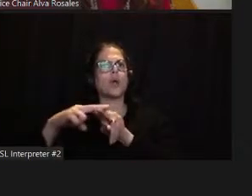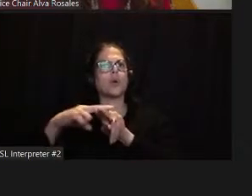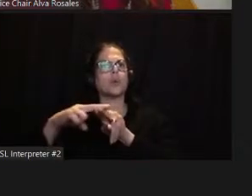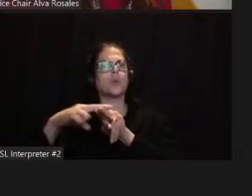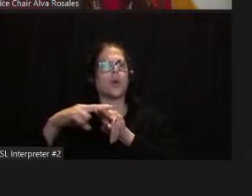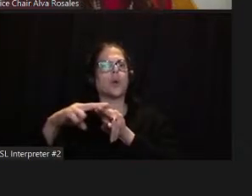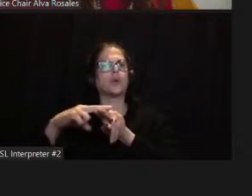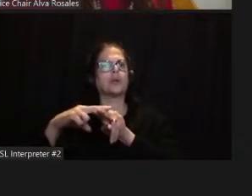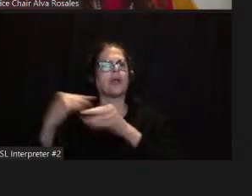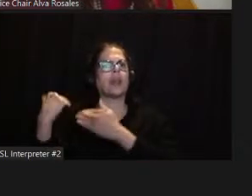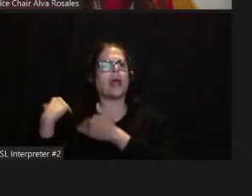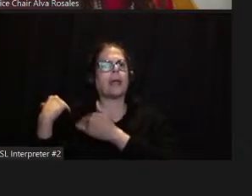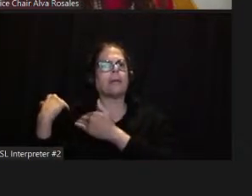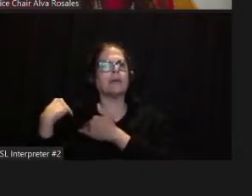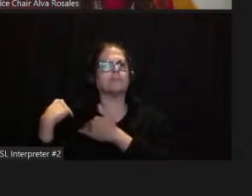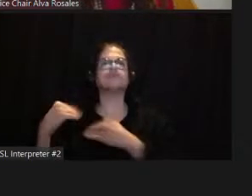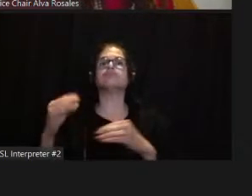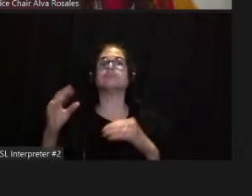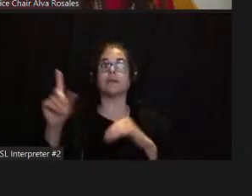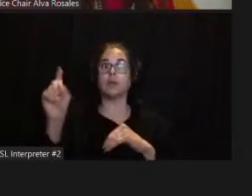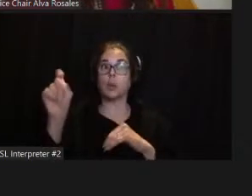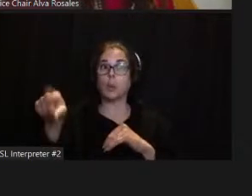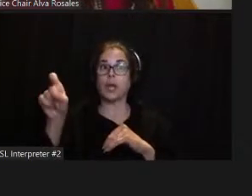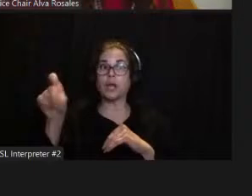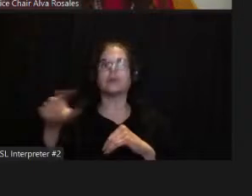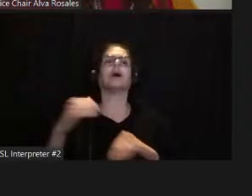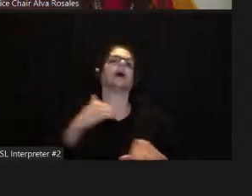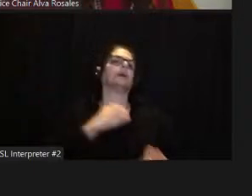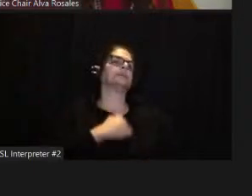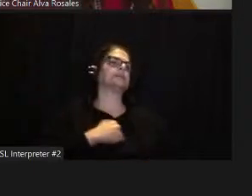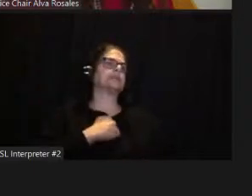matter? No, I had no question, and I apologize.